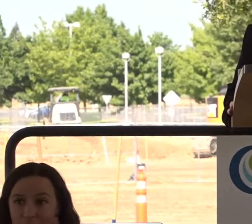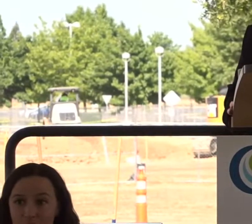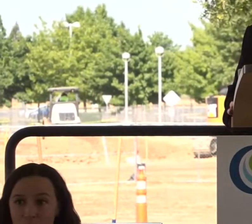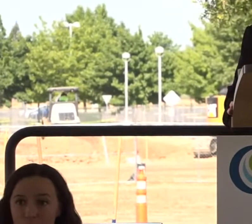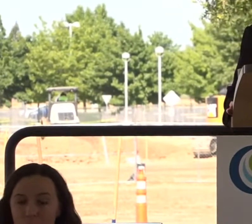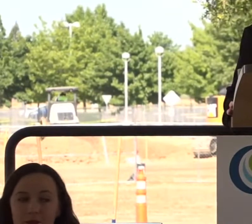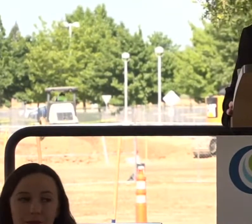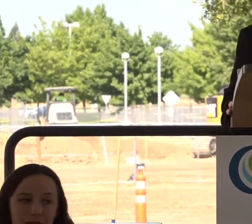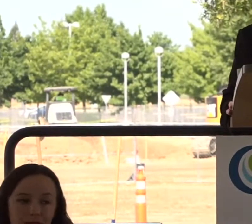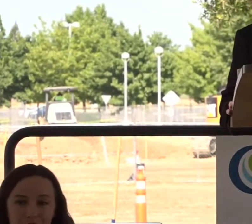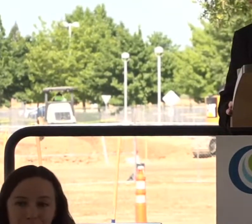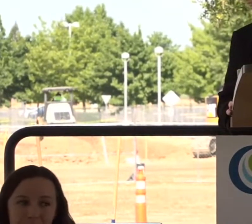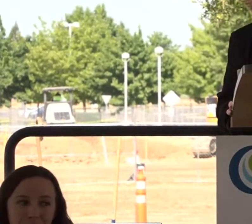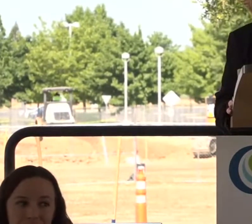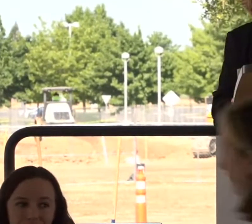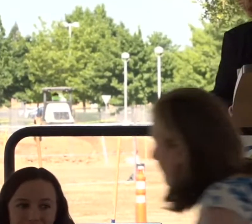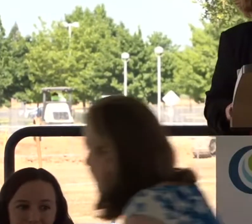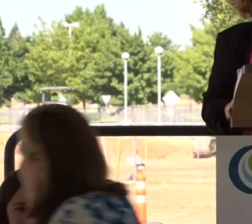moment.